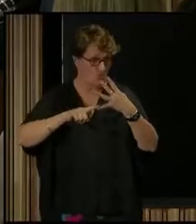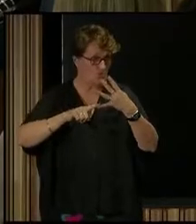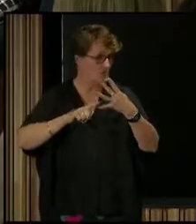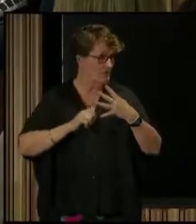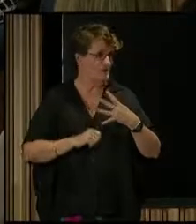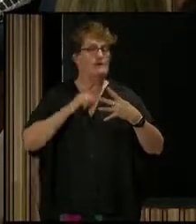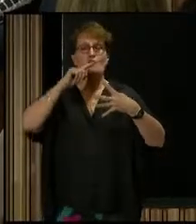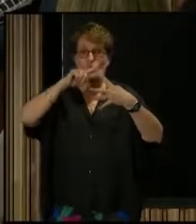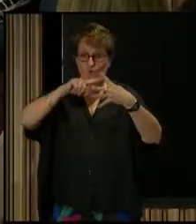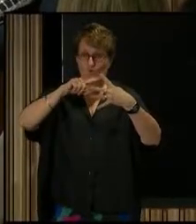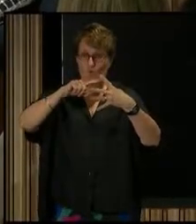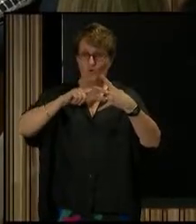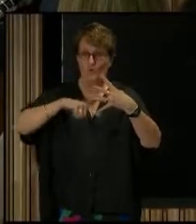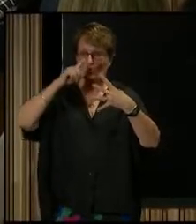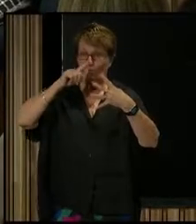Ooh, keep it going.